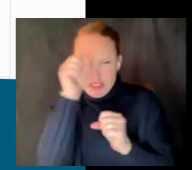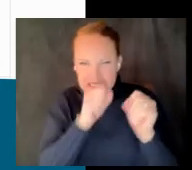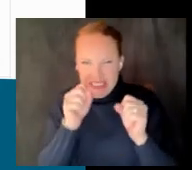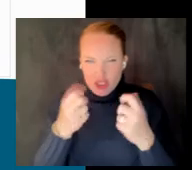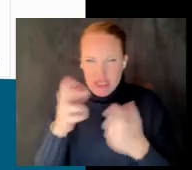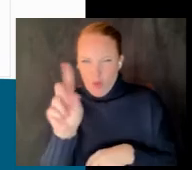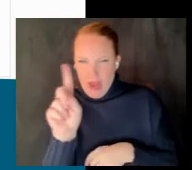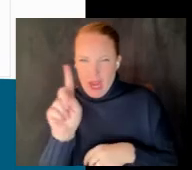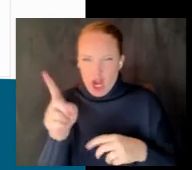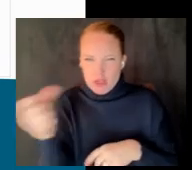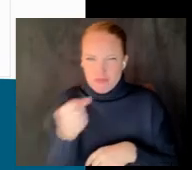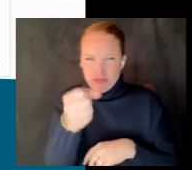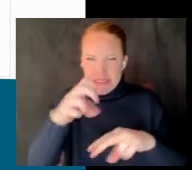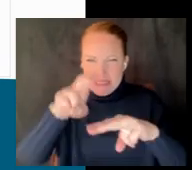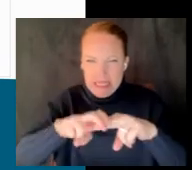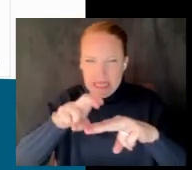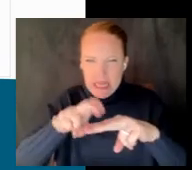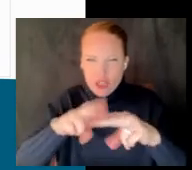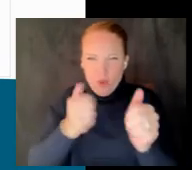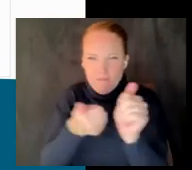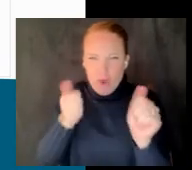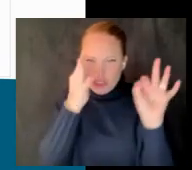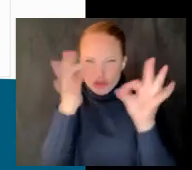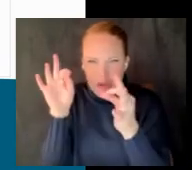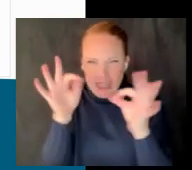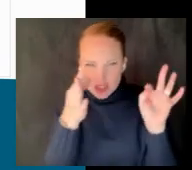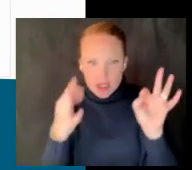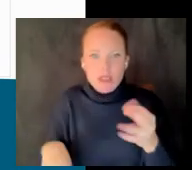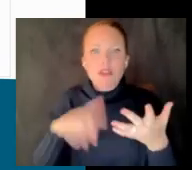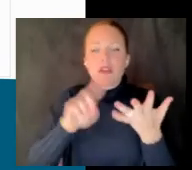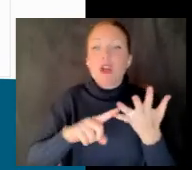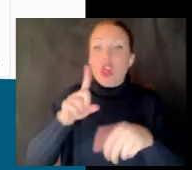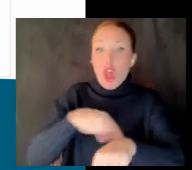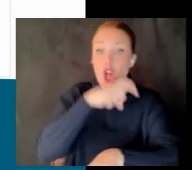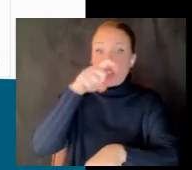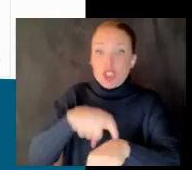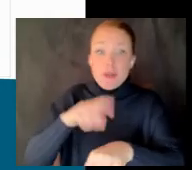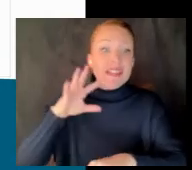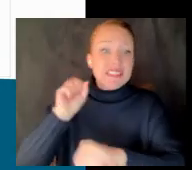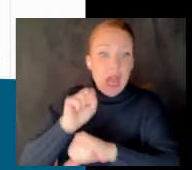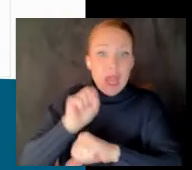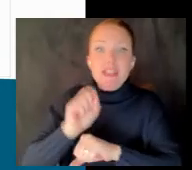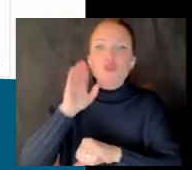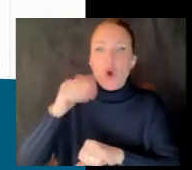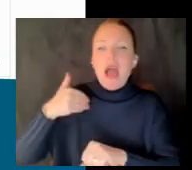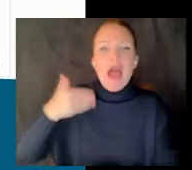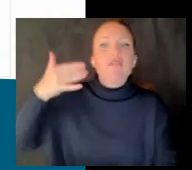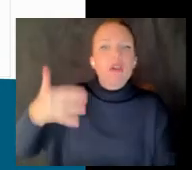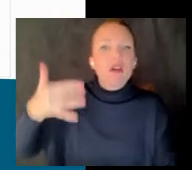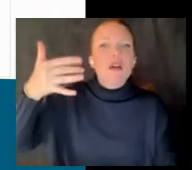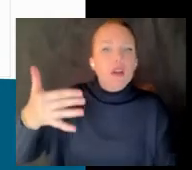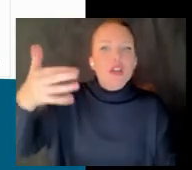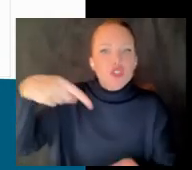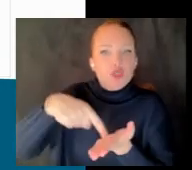distractions, chunking of long-term assignments with interim due dates, teacher check-ins after verbal